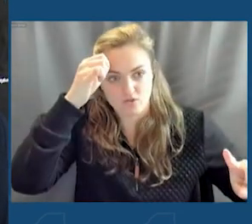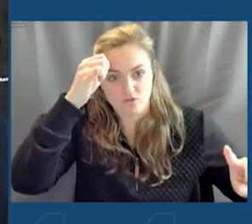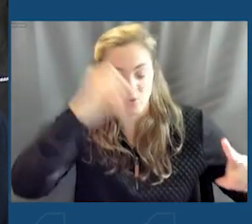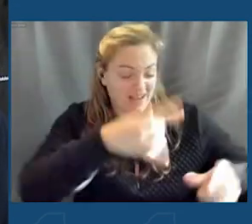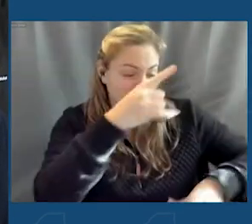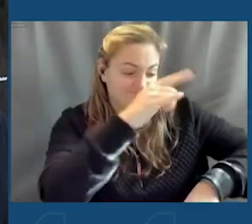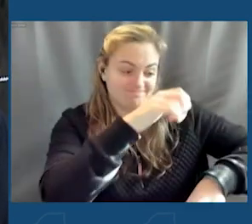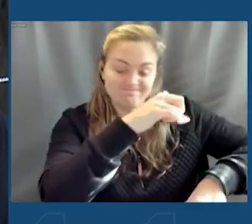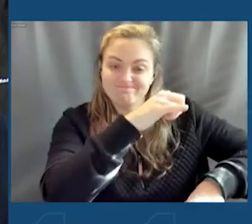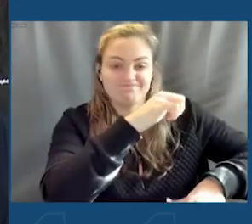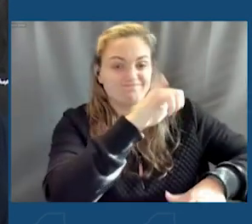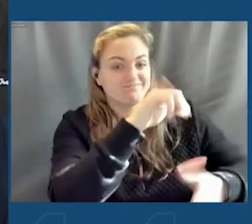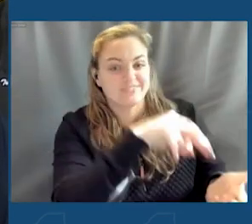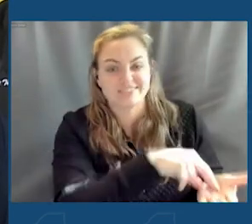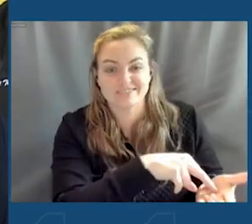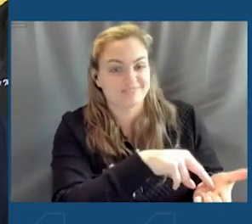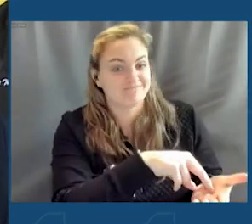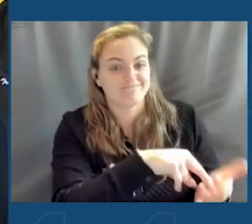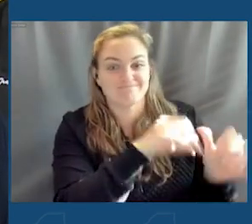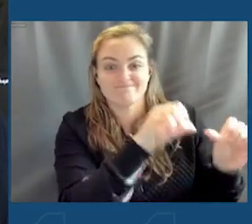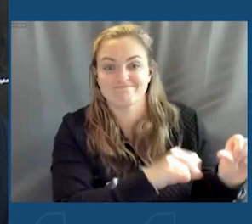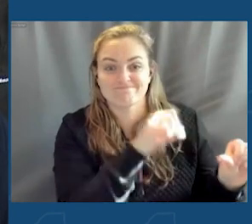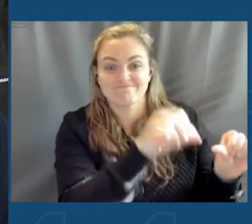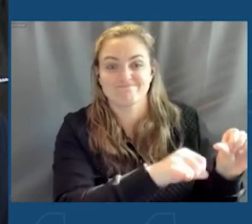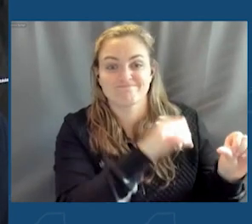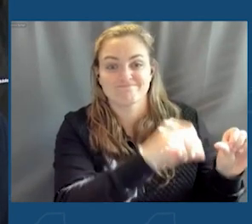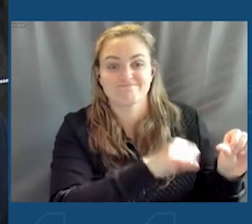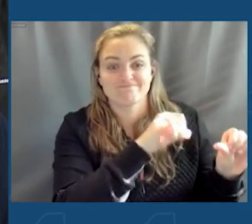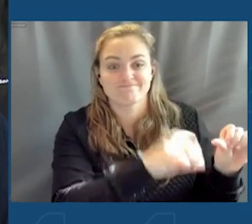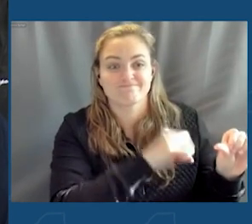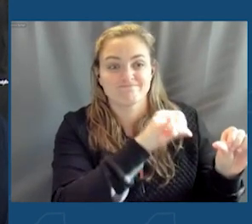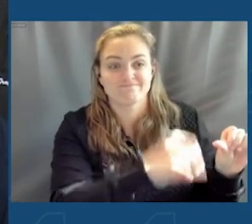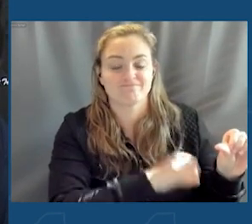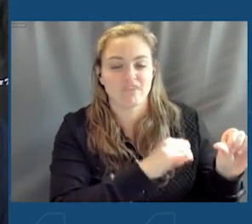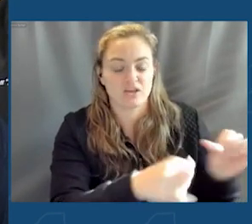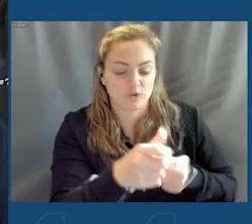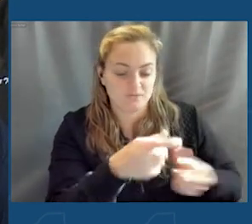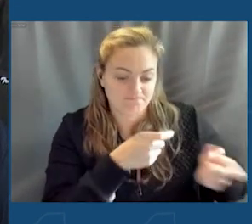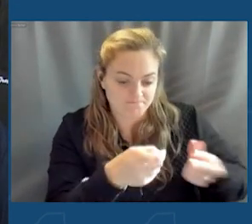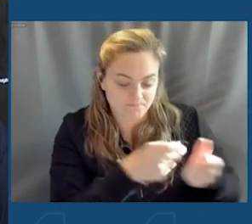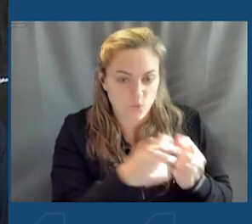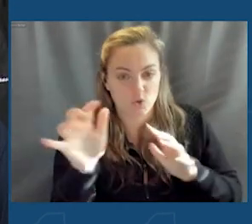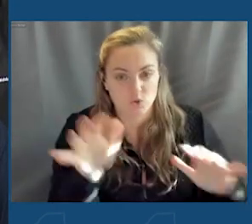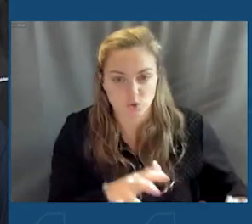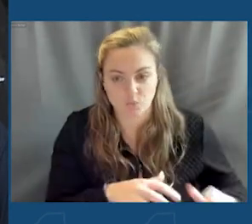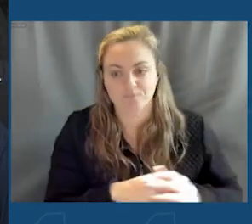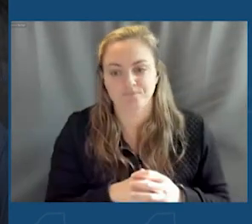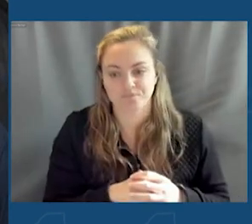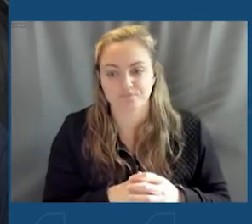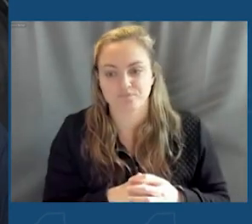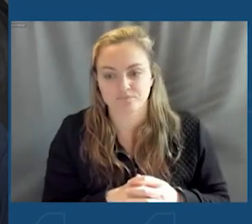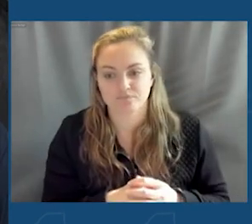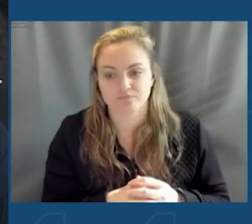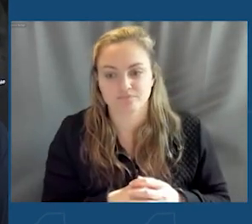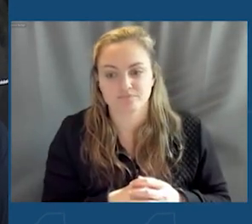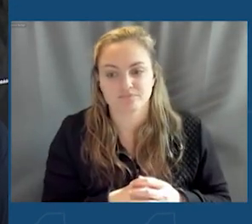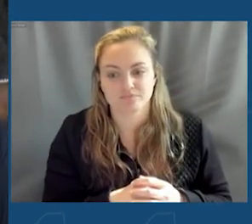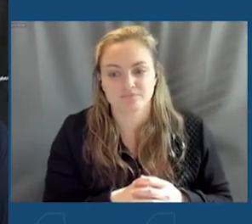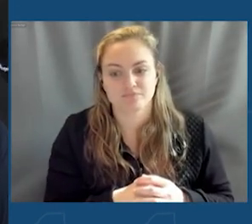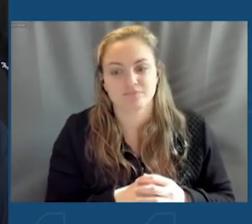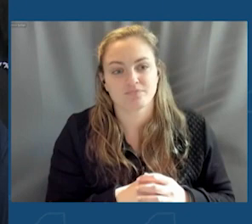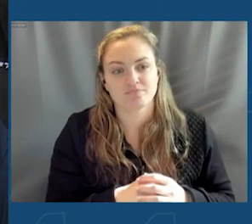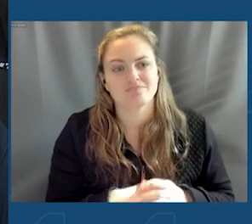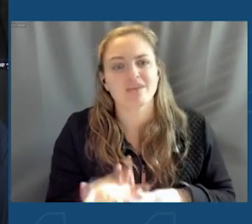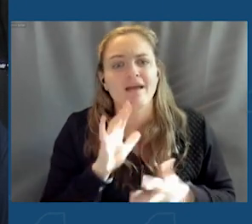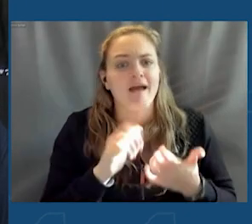for days and days as we managed this storm. A lot of lessons were learned at that time, and also previous storms, about how you stop the flow